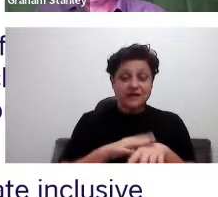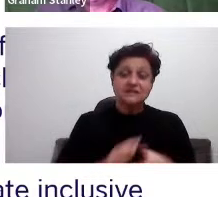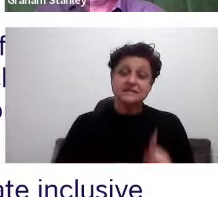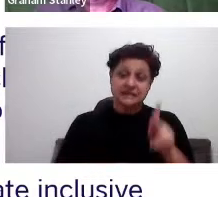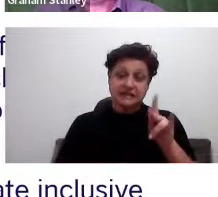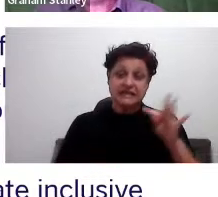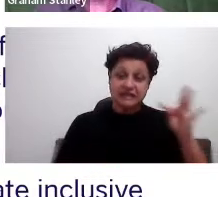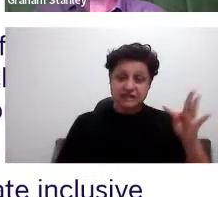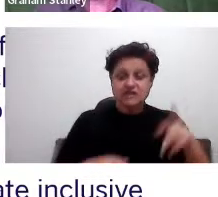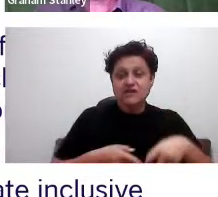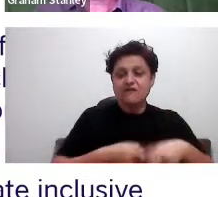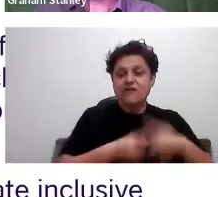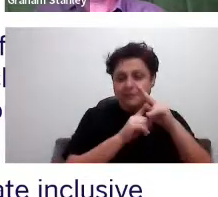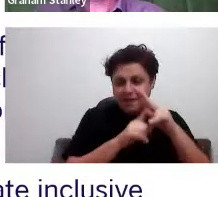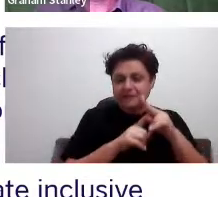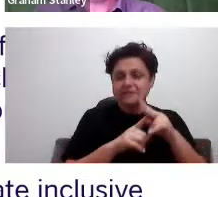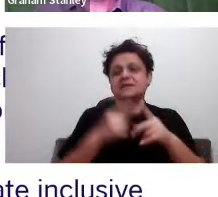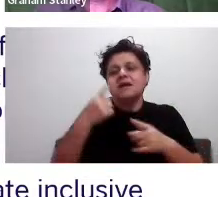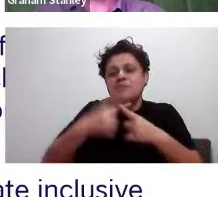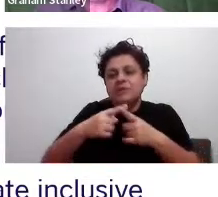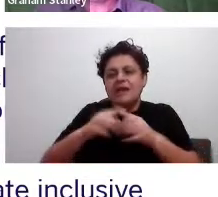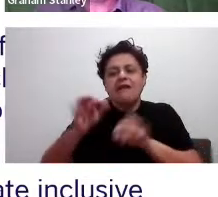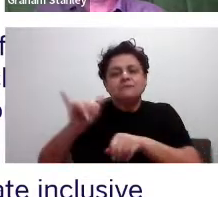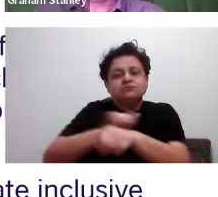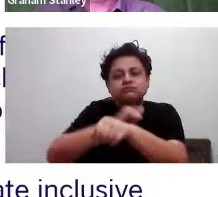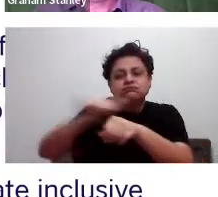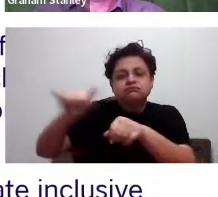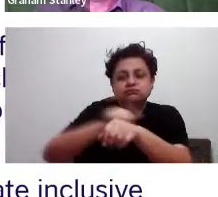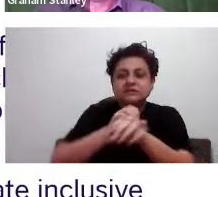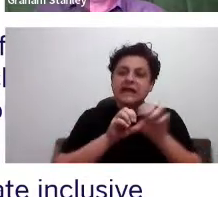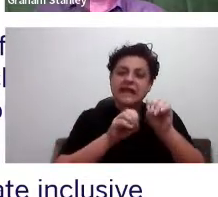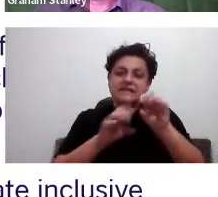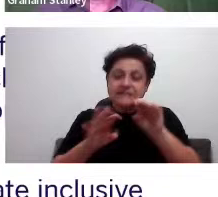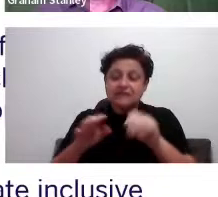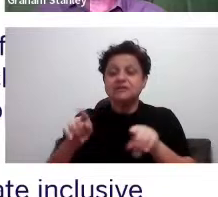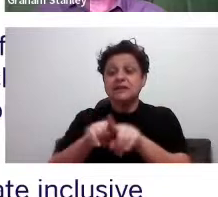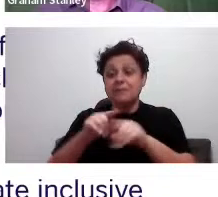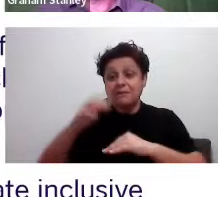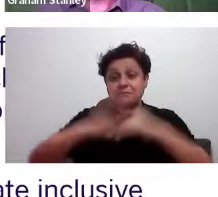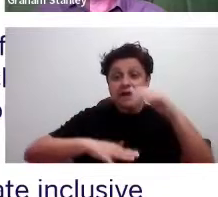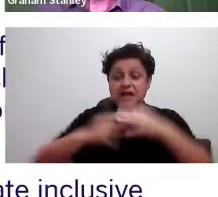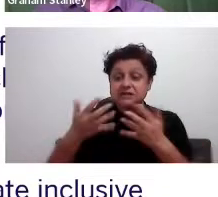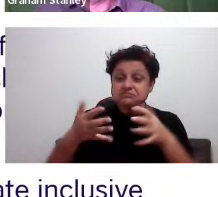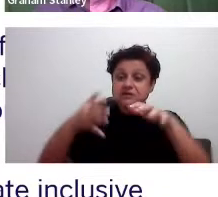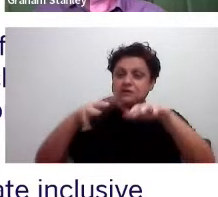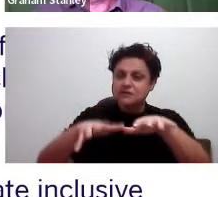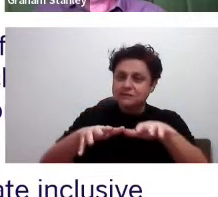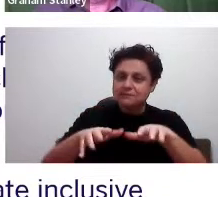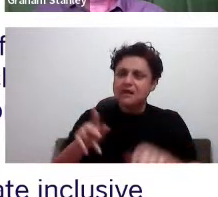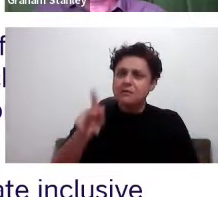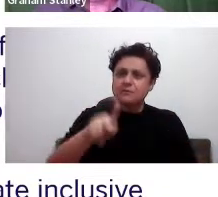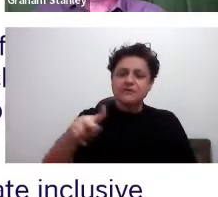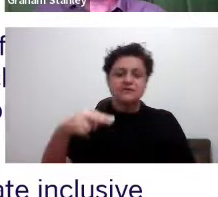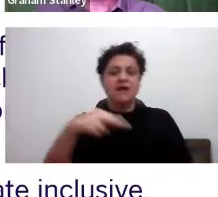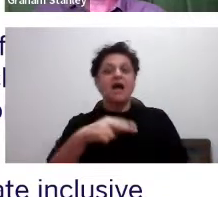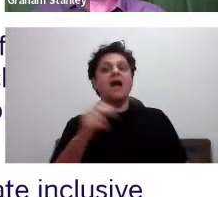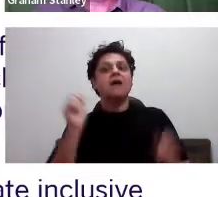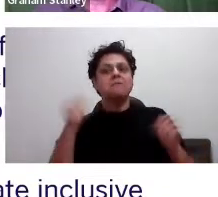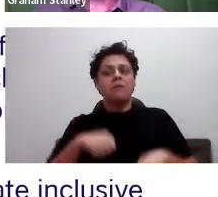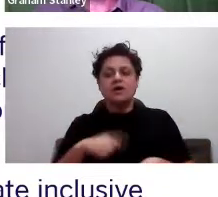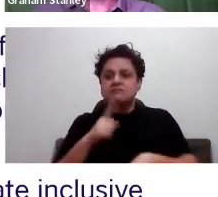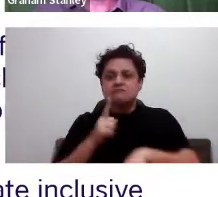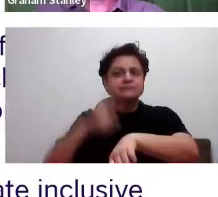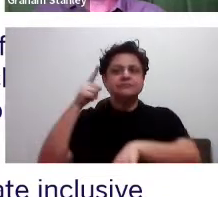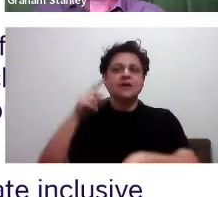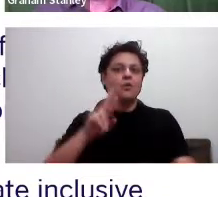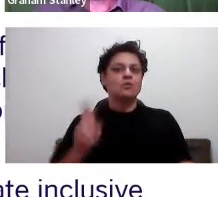strategies that teachers could also use immediately. And one thing that is important was that